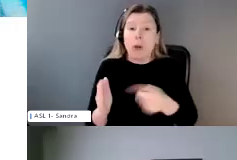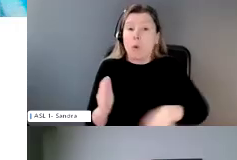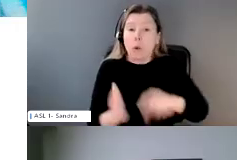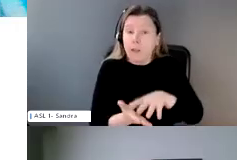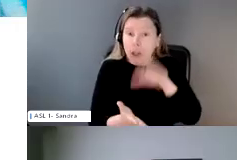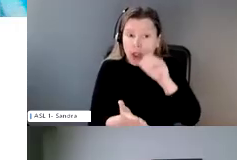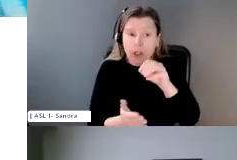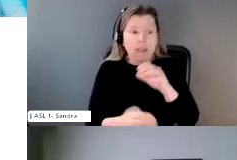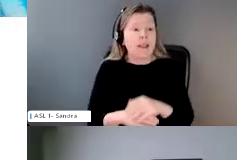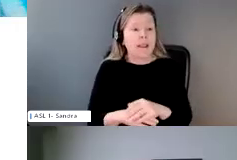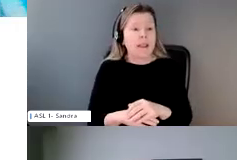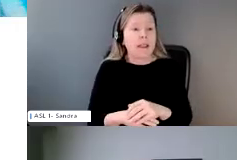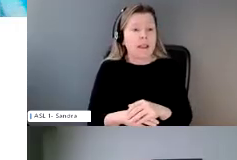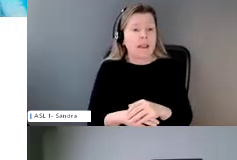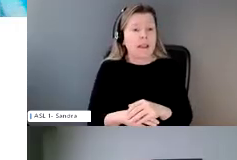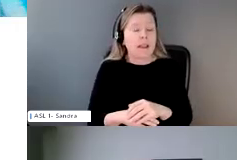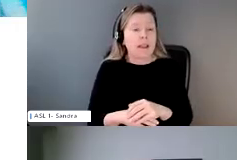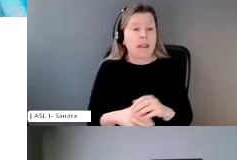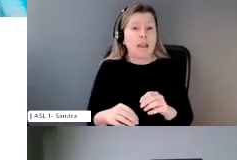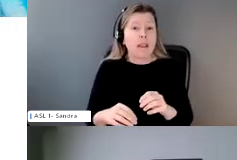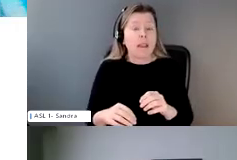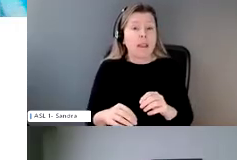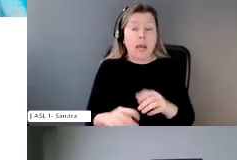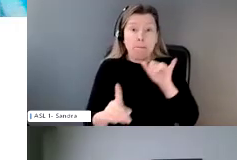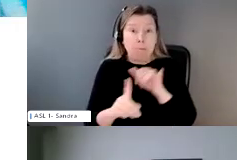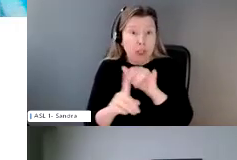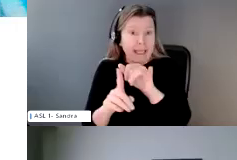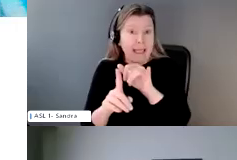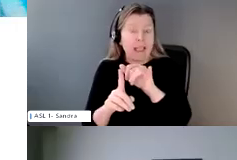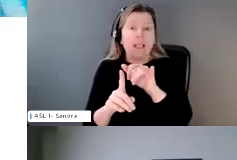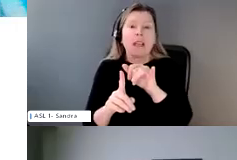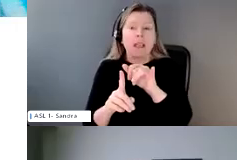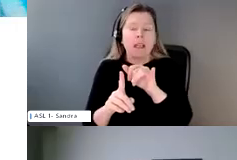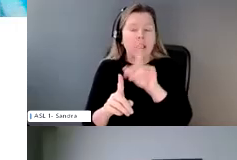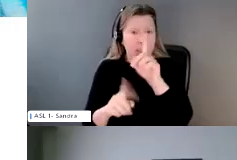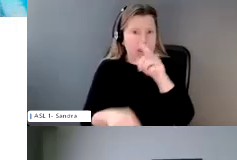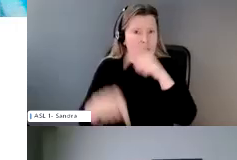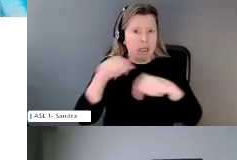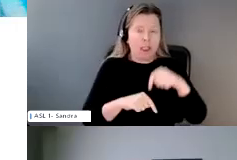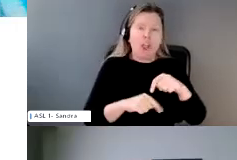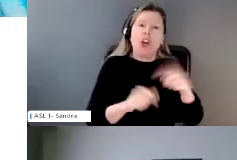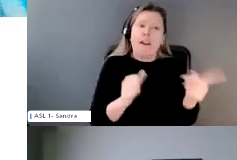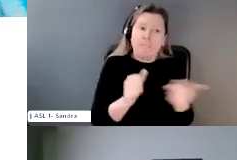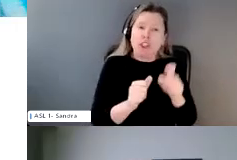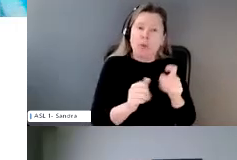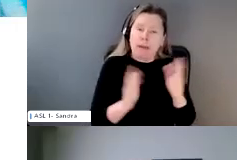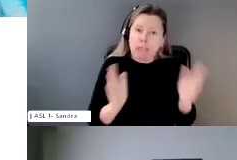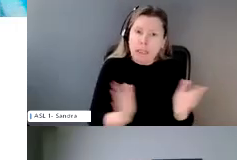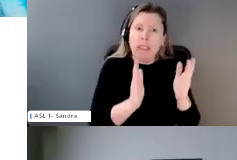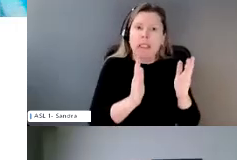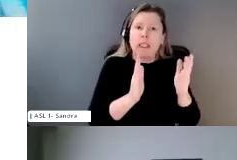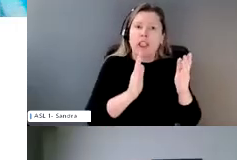that you cannot tackle the issue of bullying without encouraging community and perspective